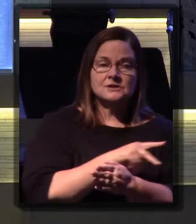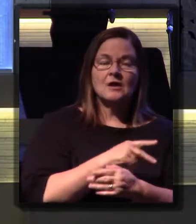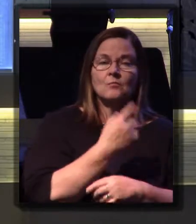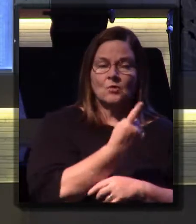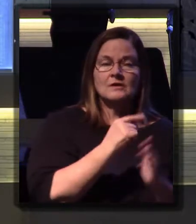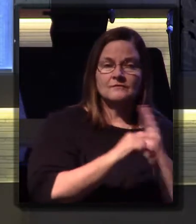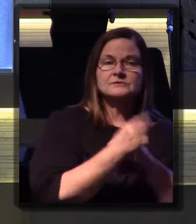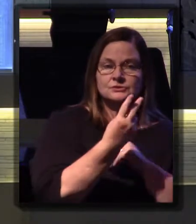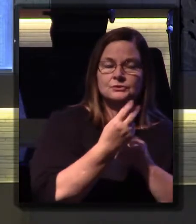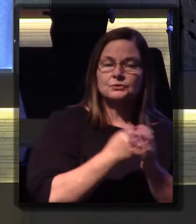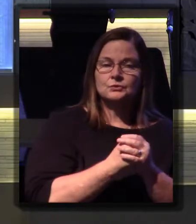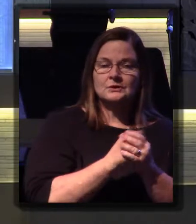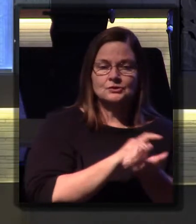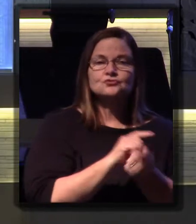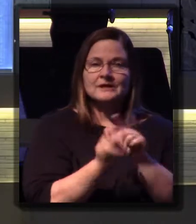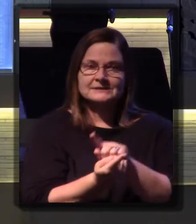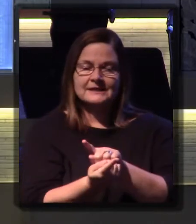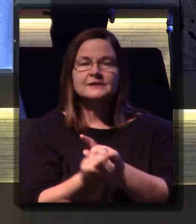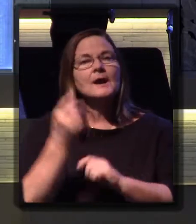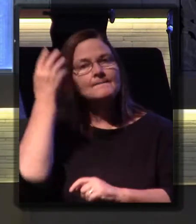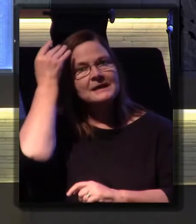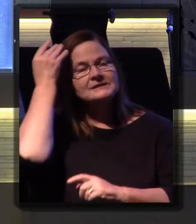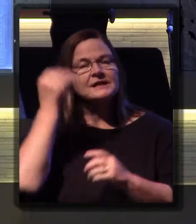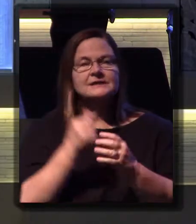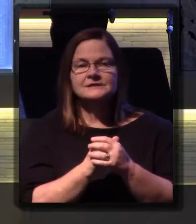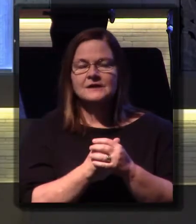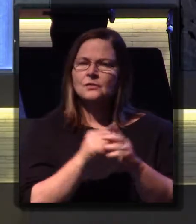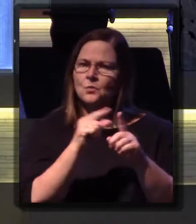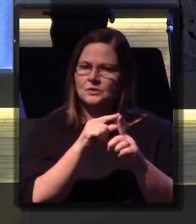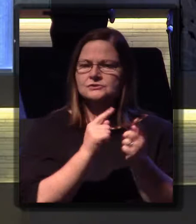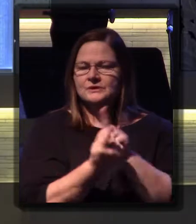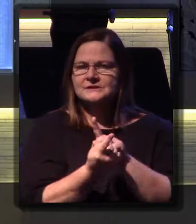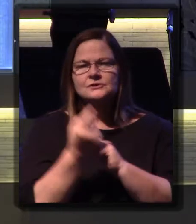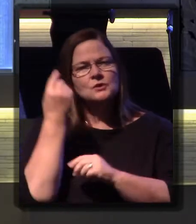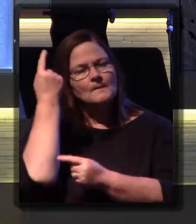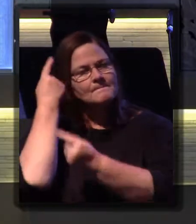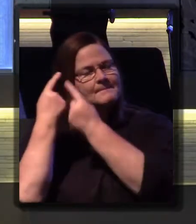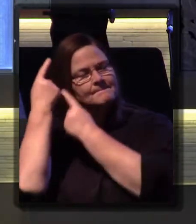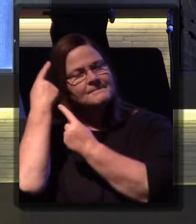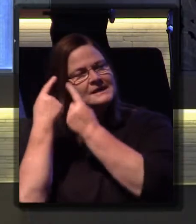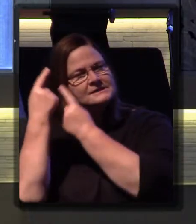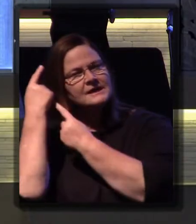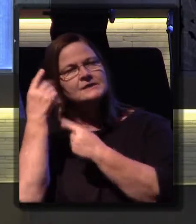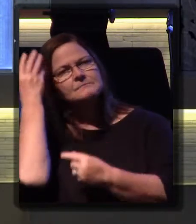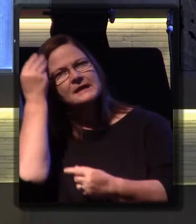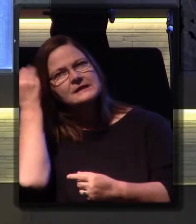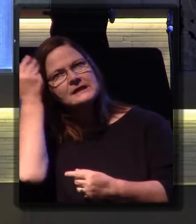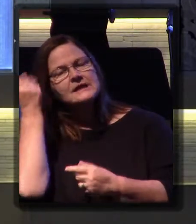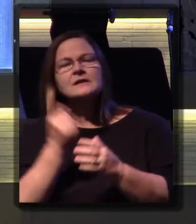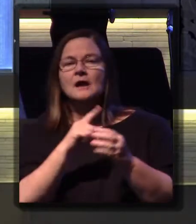side, Psalm chapter 1, verse 2, translated meditate. This word,